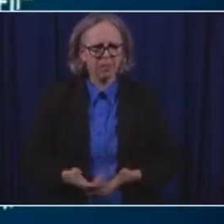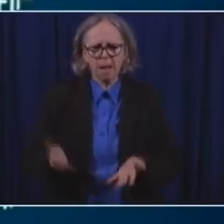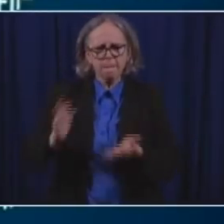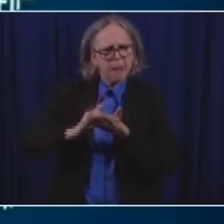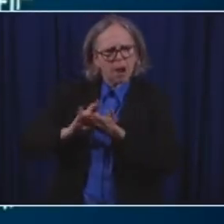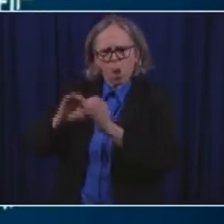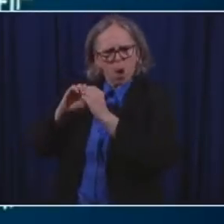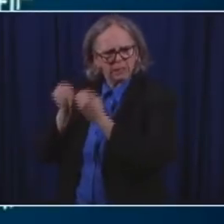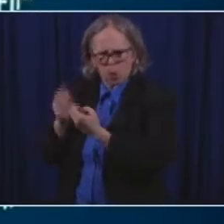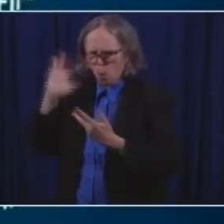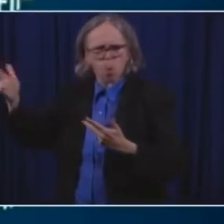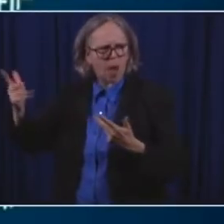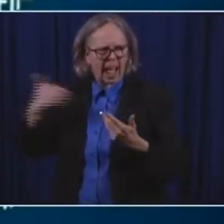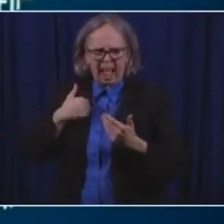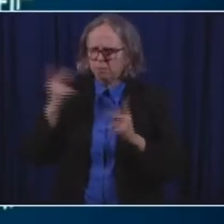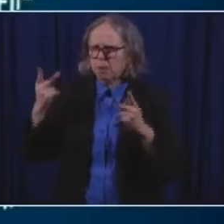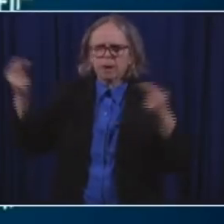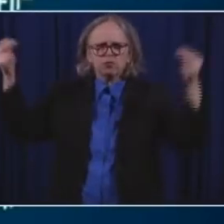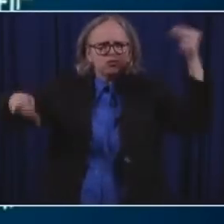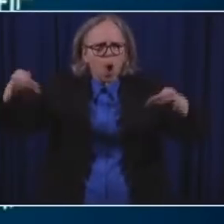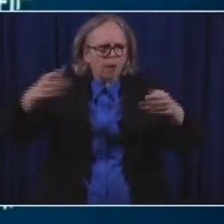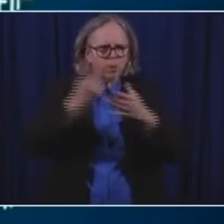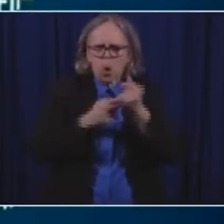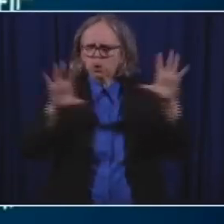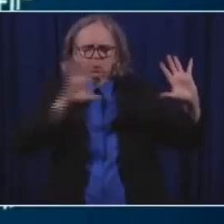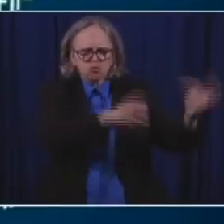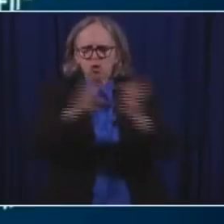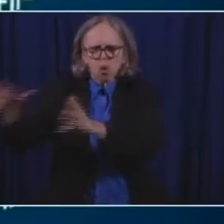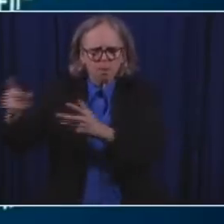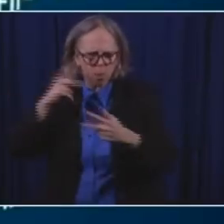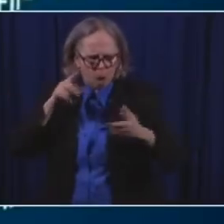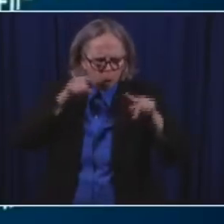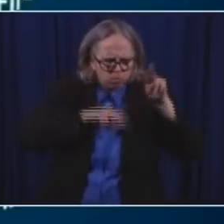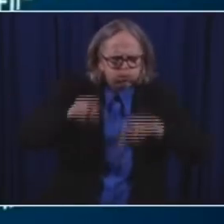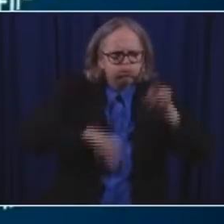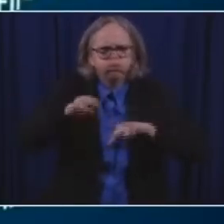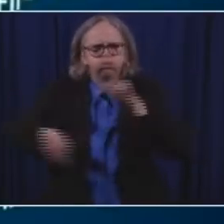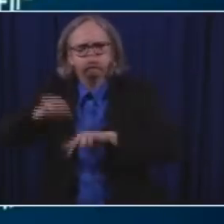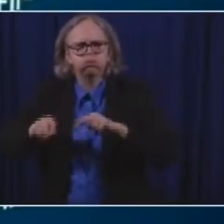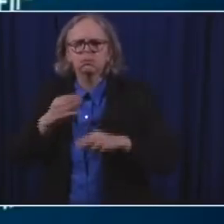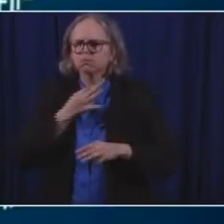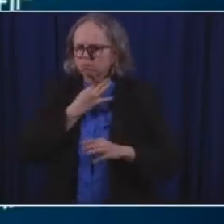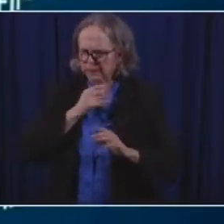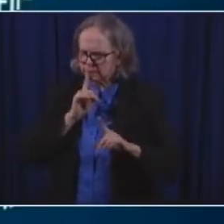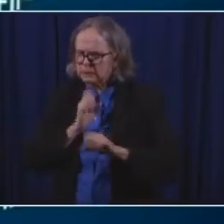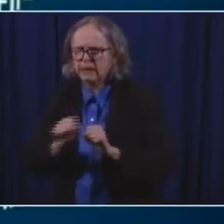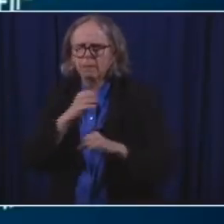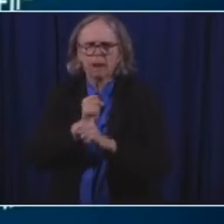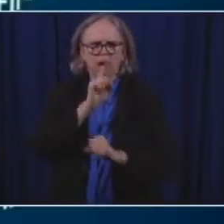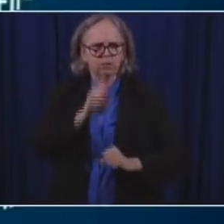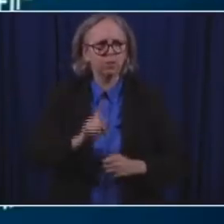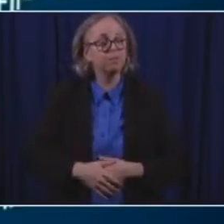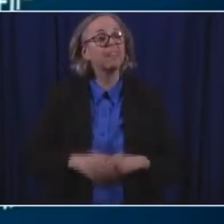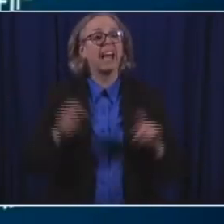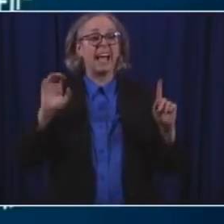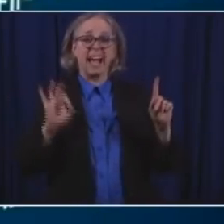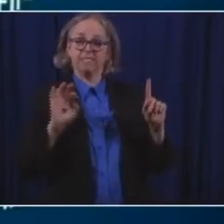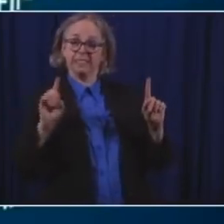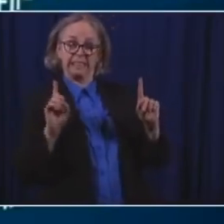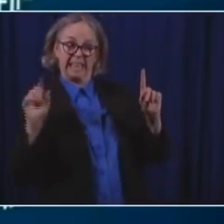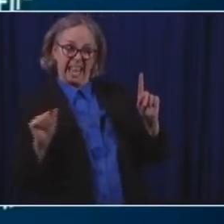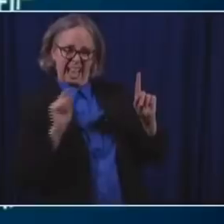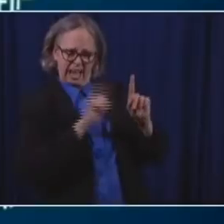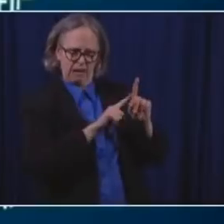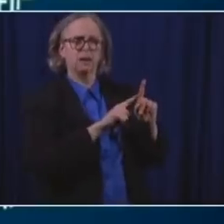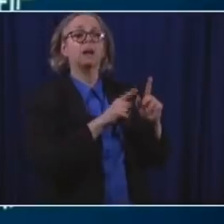for review and discussion of the data. After a transparent FDA approval and CDC recommendation,